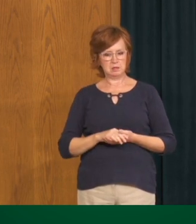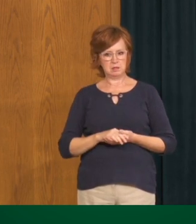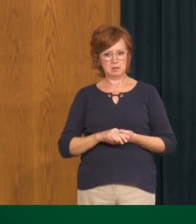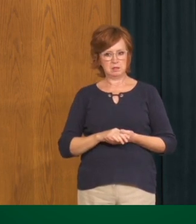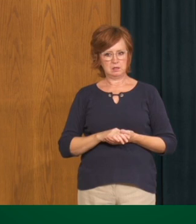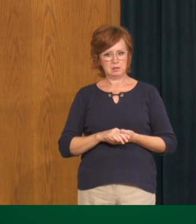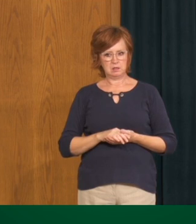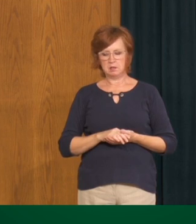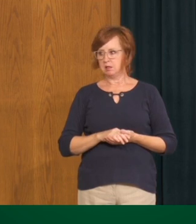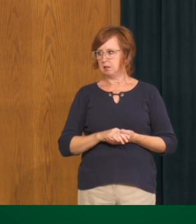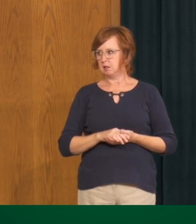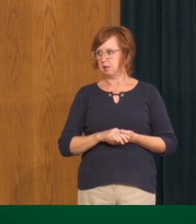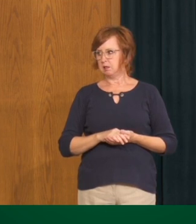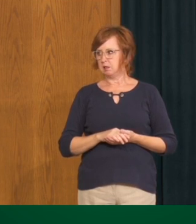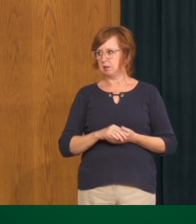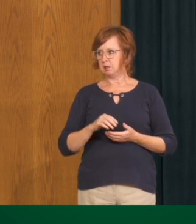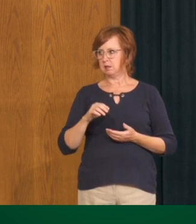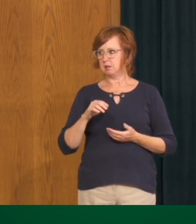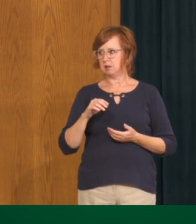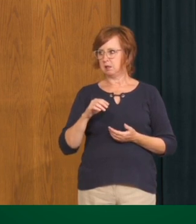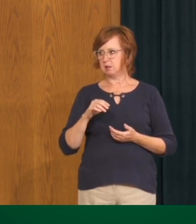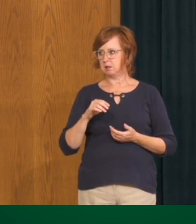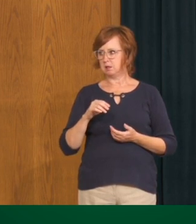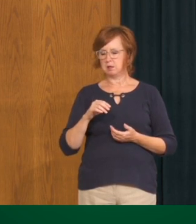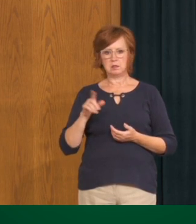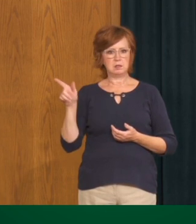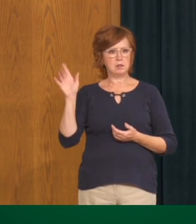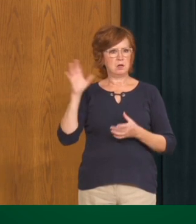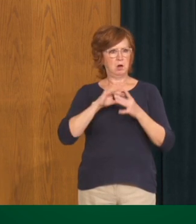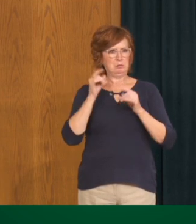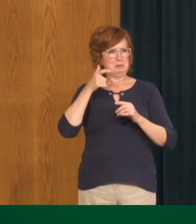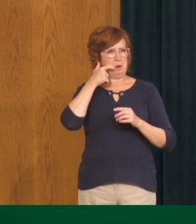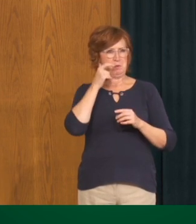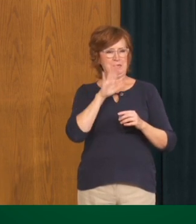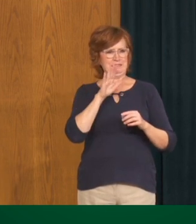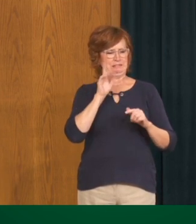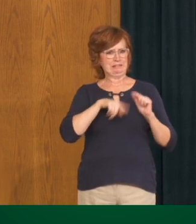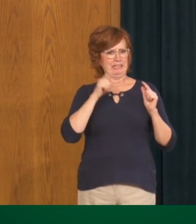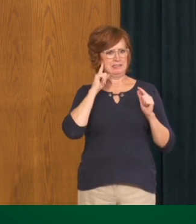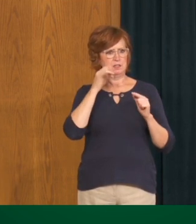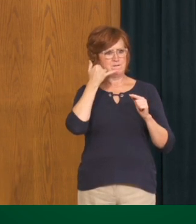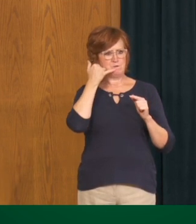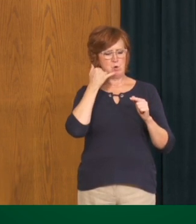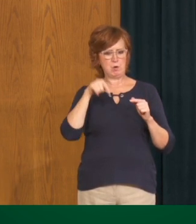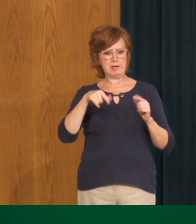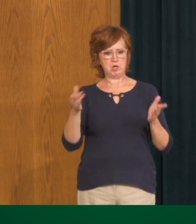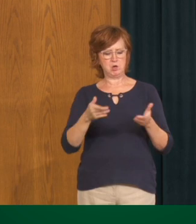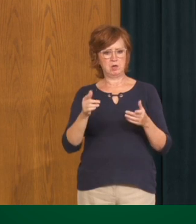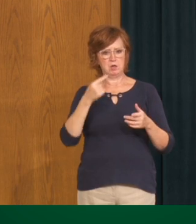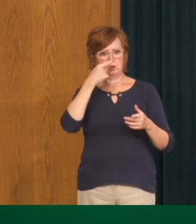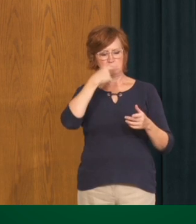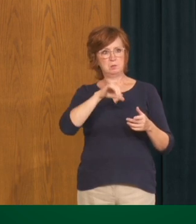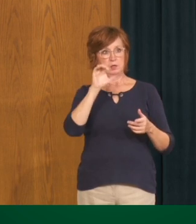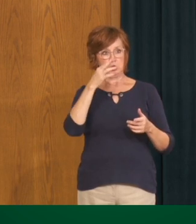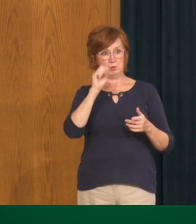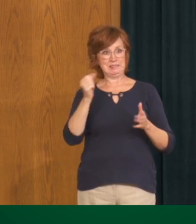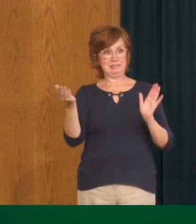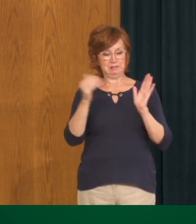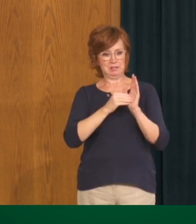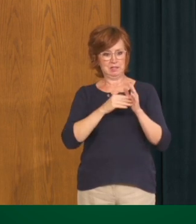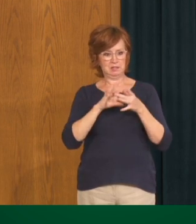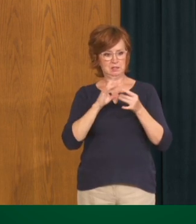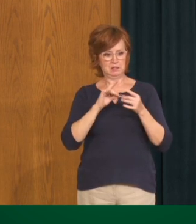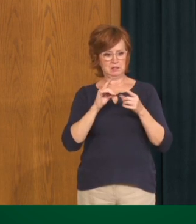here about. Sorry, Chris. Operator, we're having some trouble hearing the phone line in the room. Chris, could you repeat your